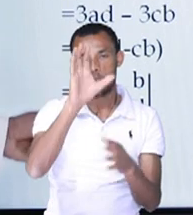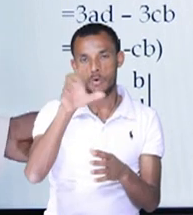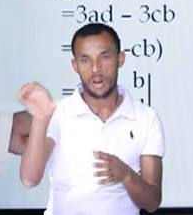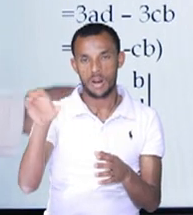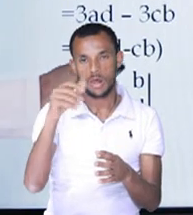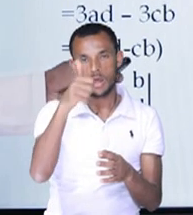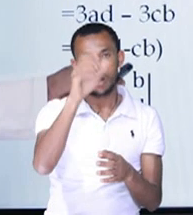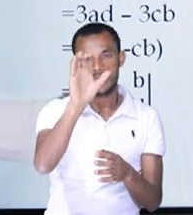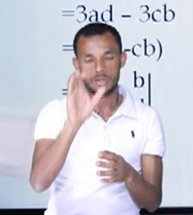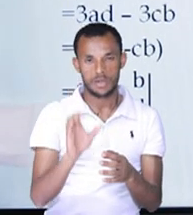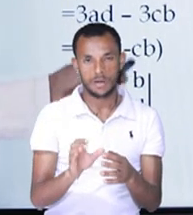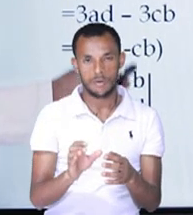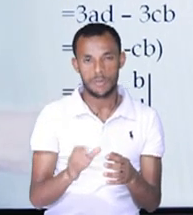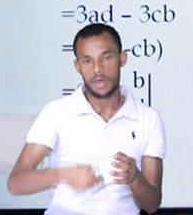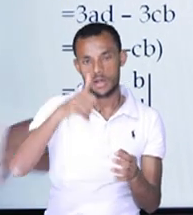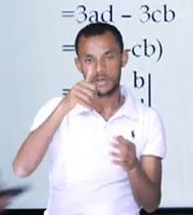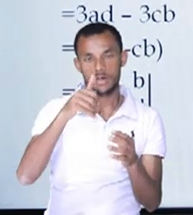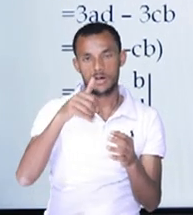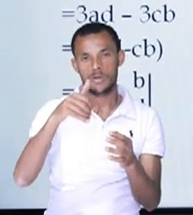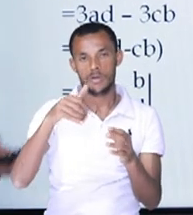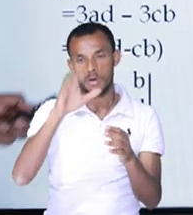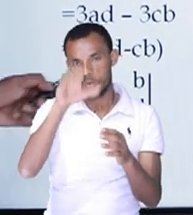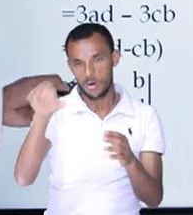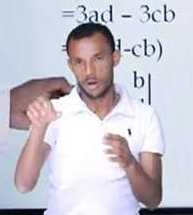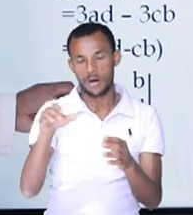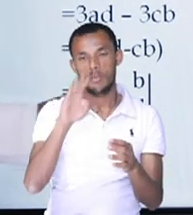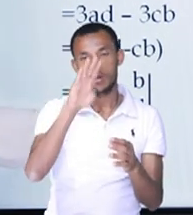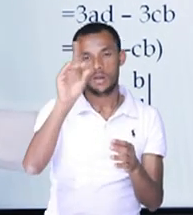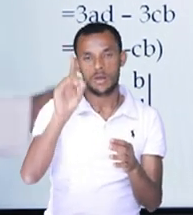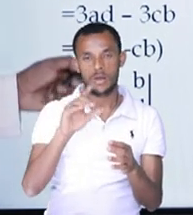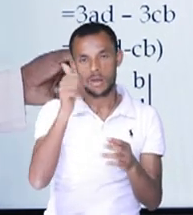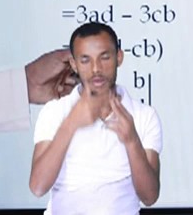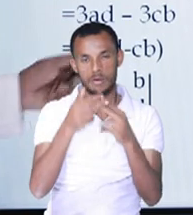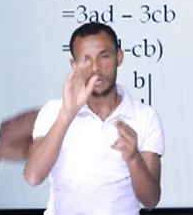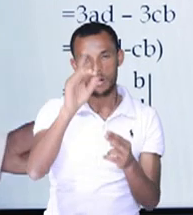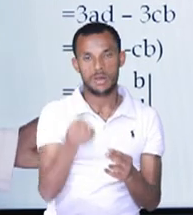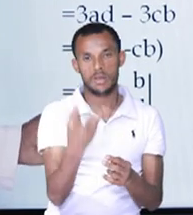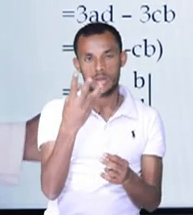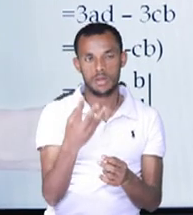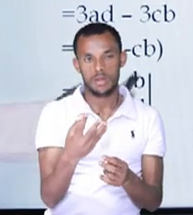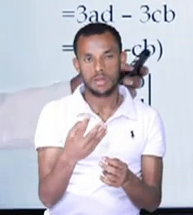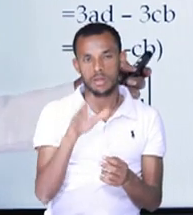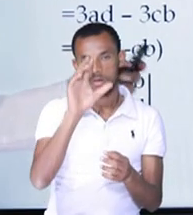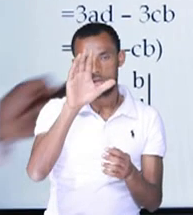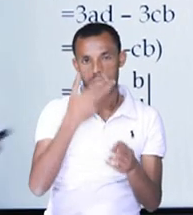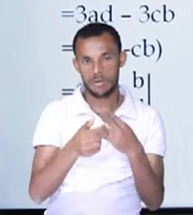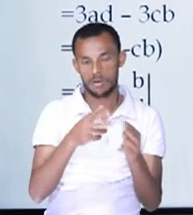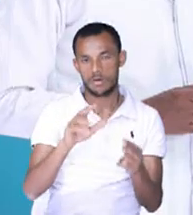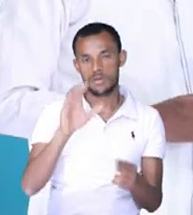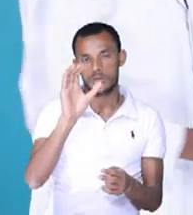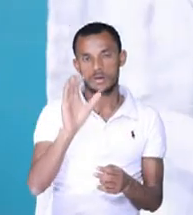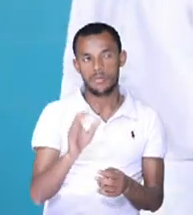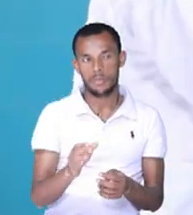matrix AC, another column matrix BD. So what you have? A times D, it gives this one. C times B, it gives the other